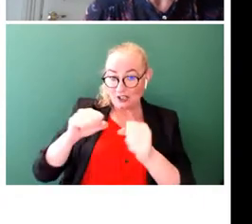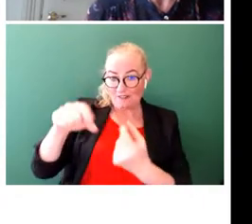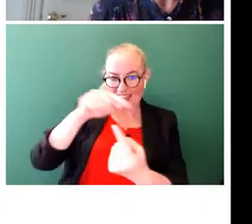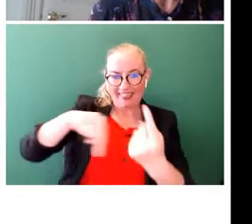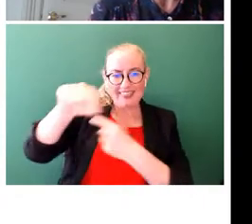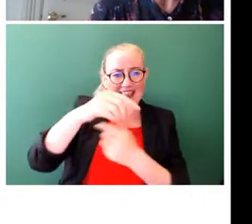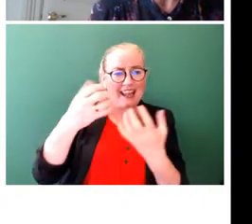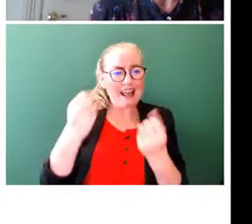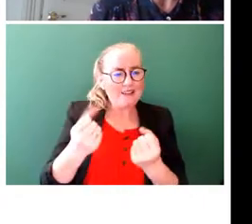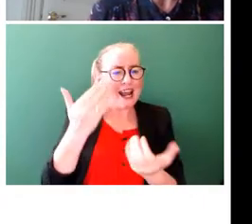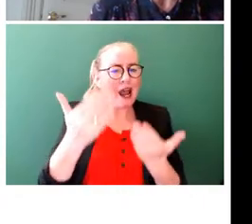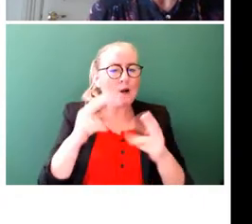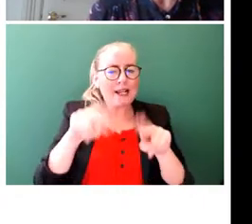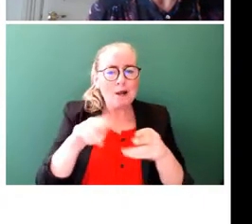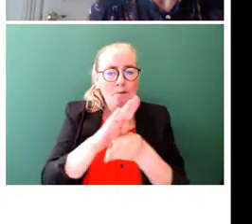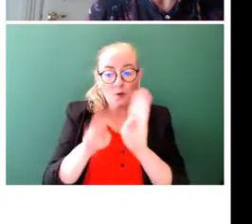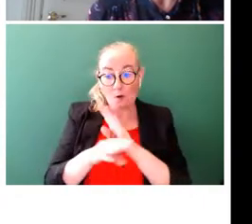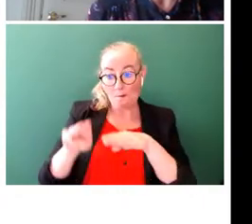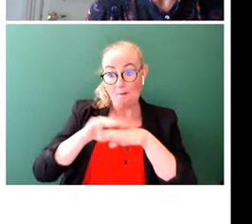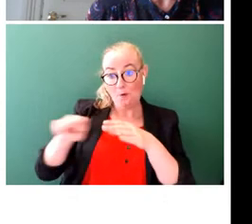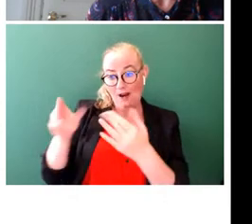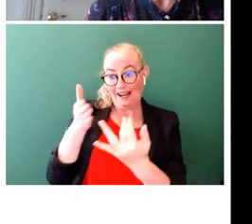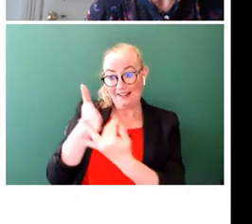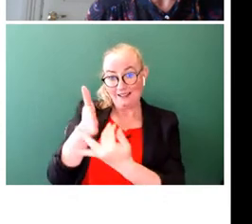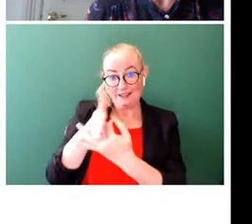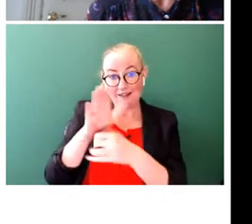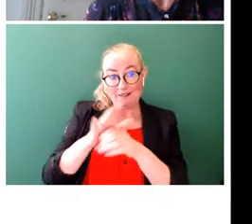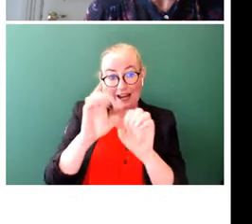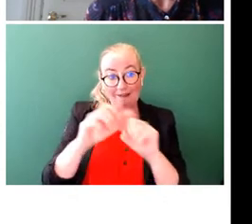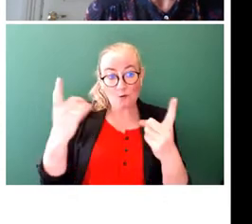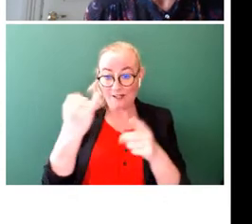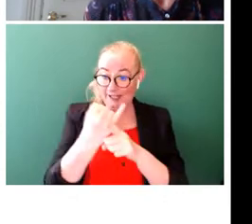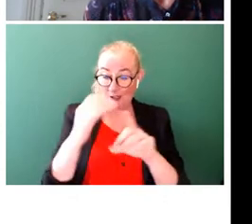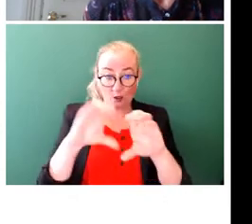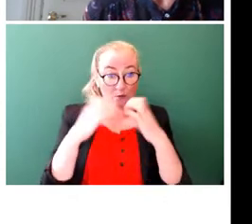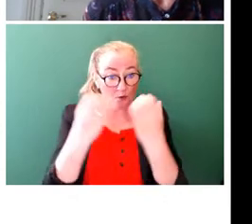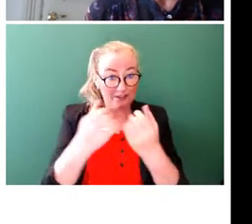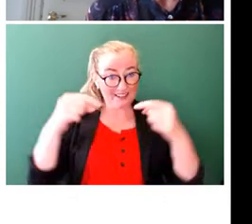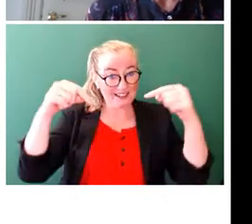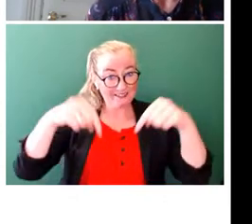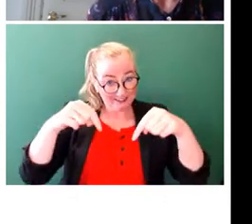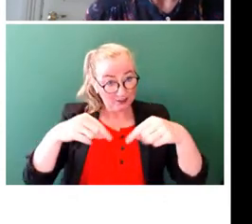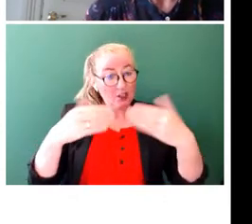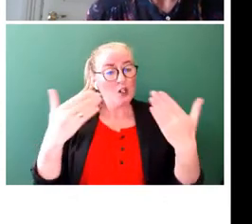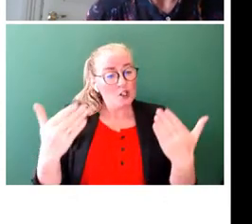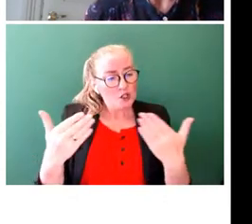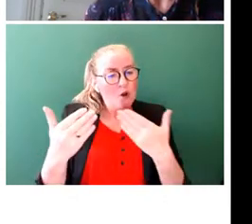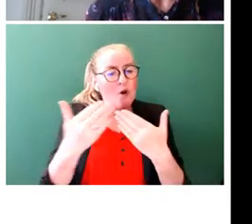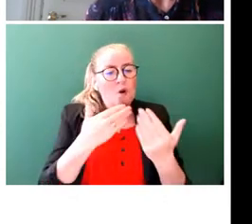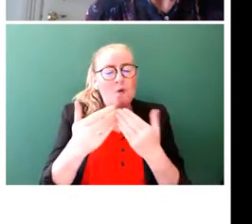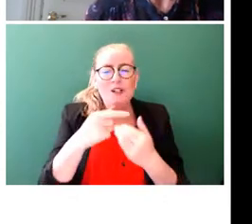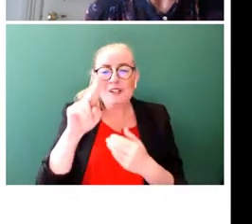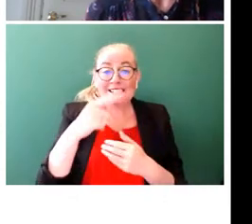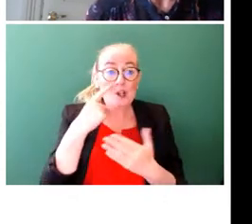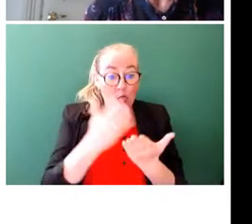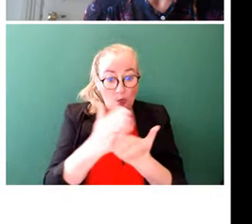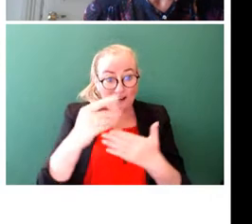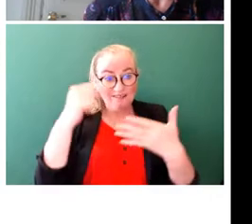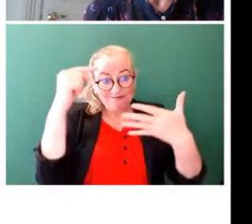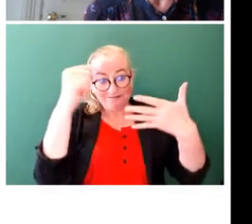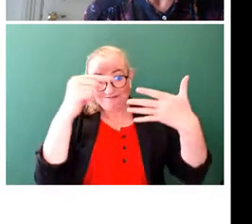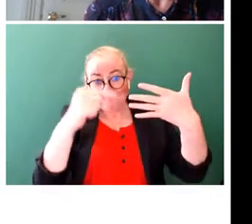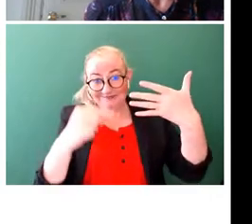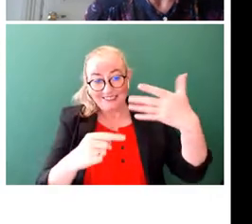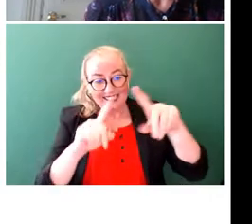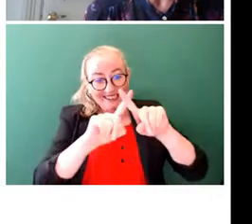how can we make them accessible for everybody in our community. Now, what you can find with all of this, all of these actions